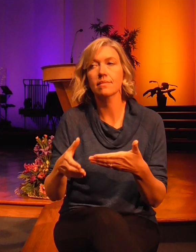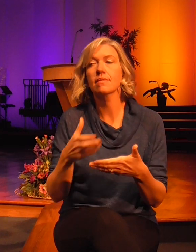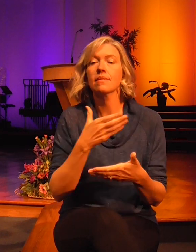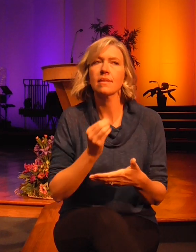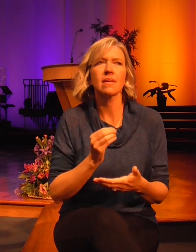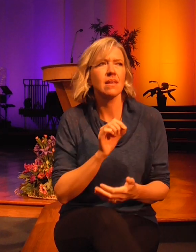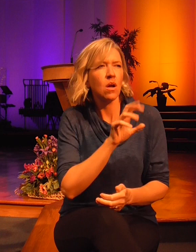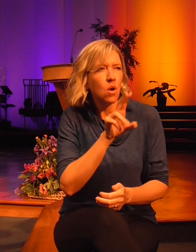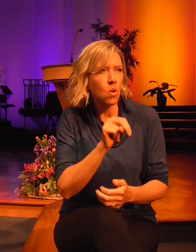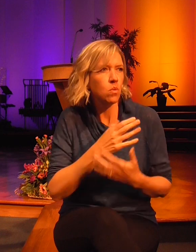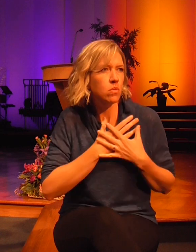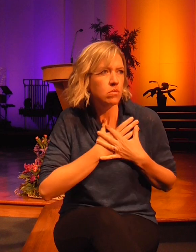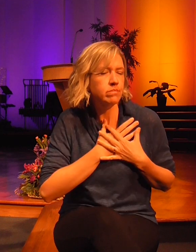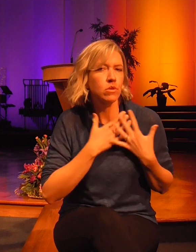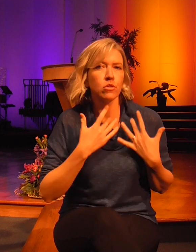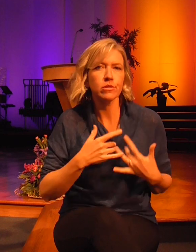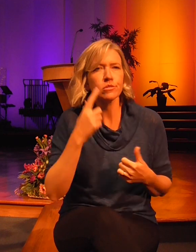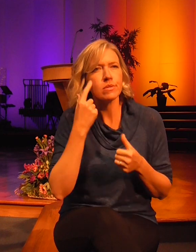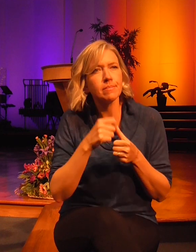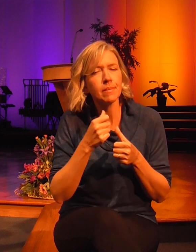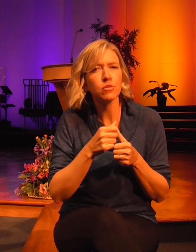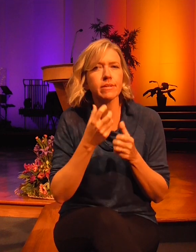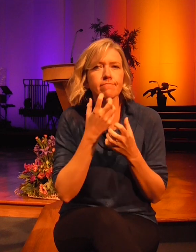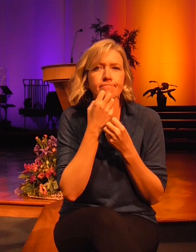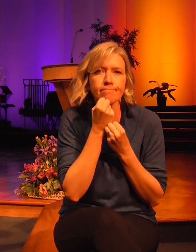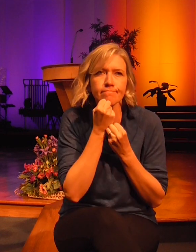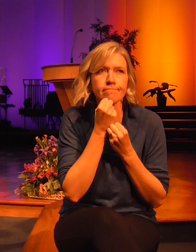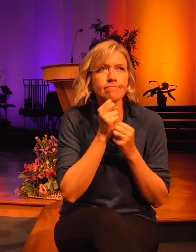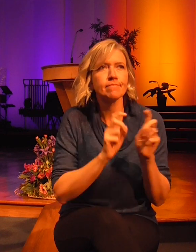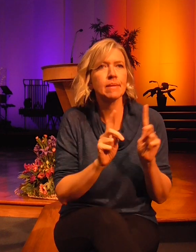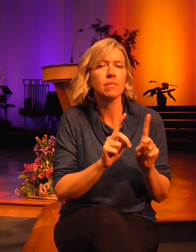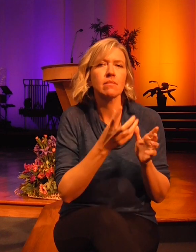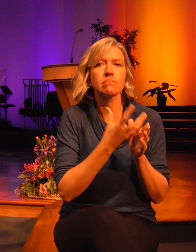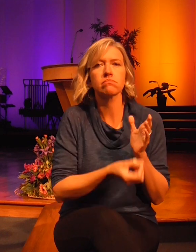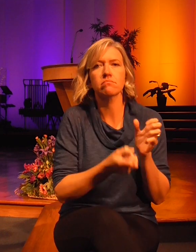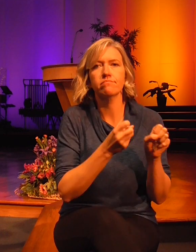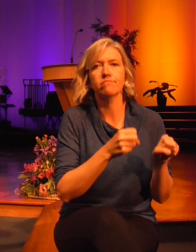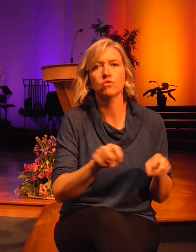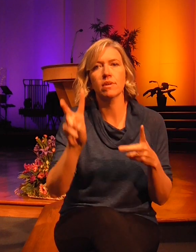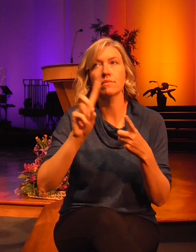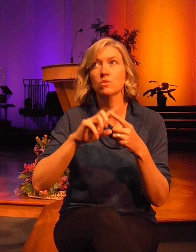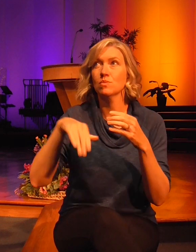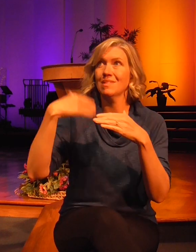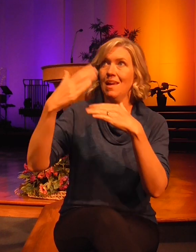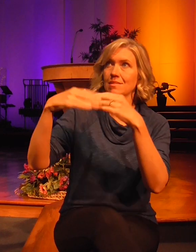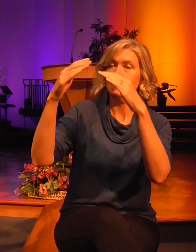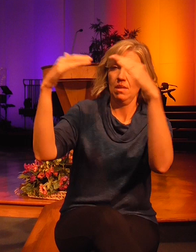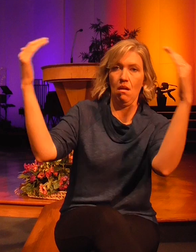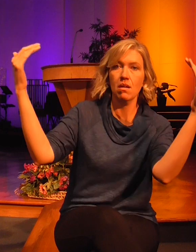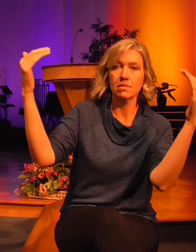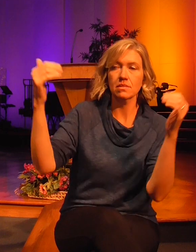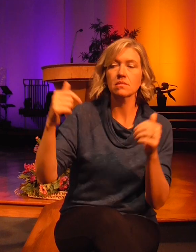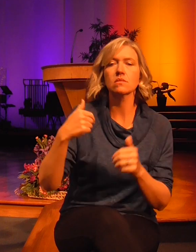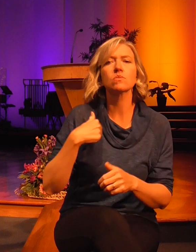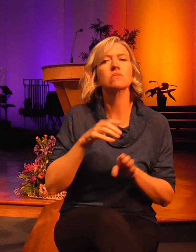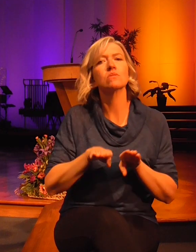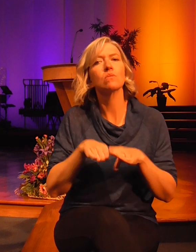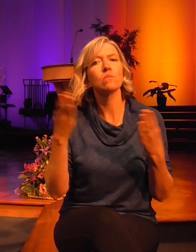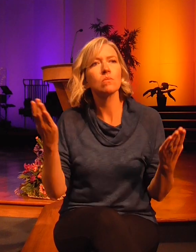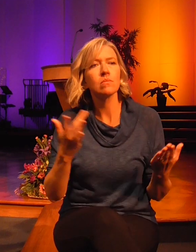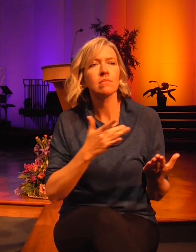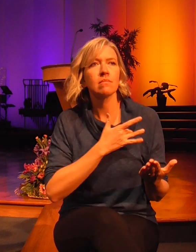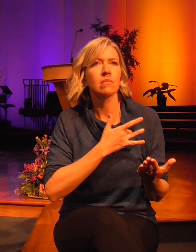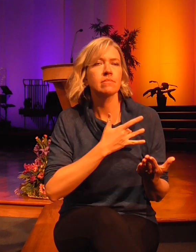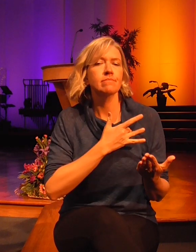own hearts, remembering those loved ones that have gone on to the next beyond. We just open up our